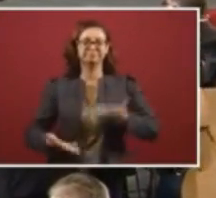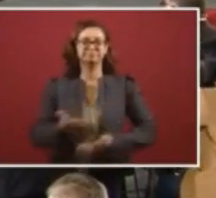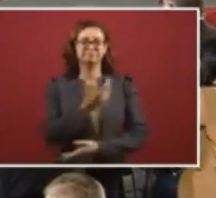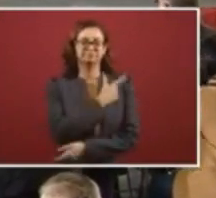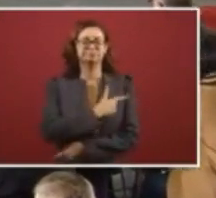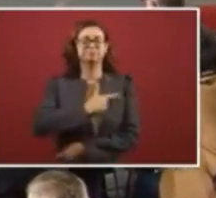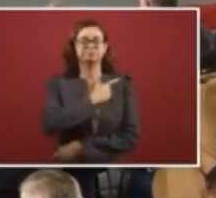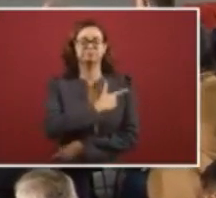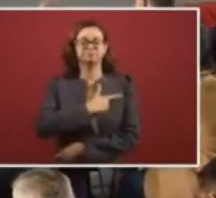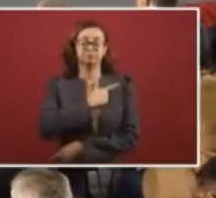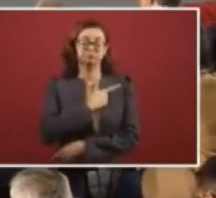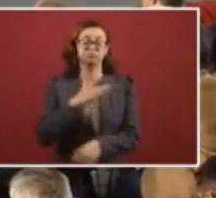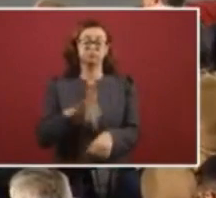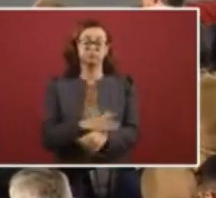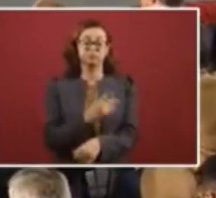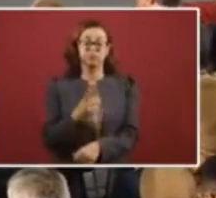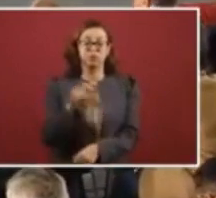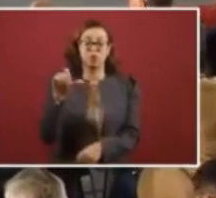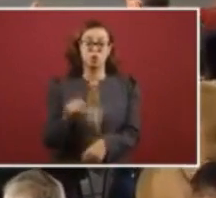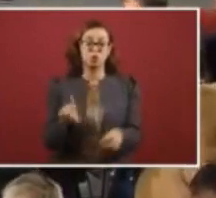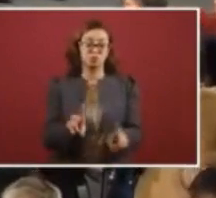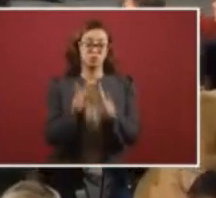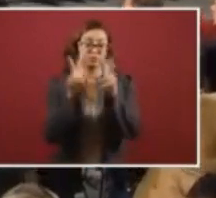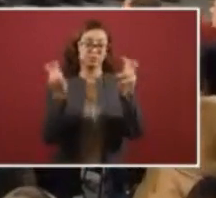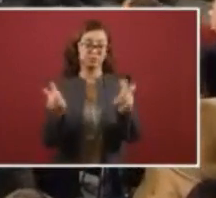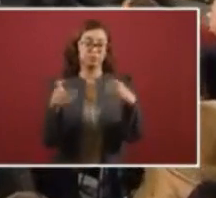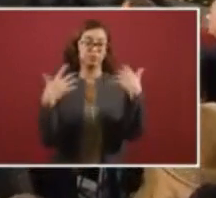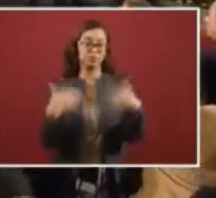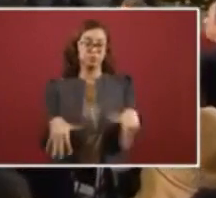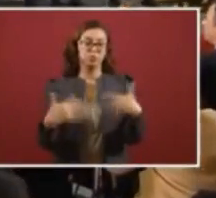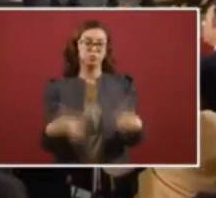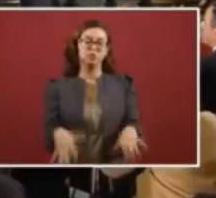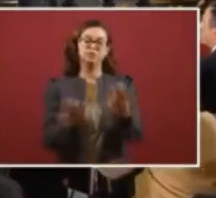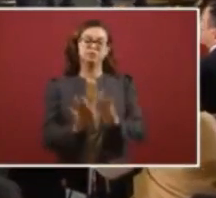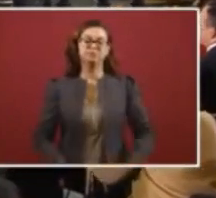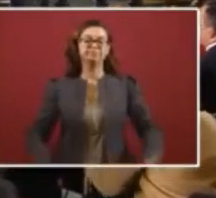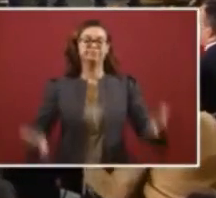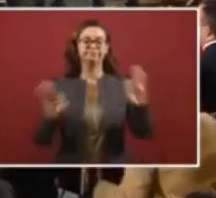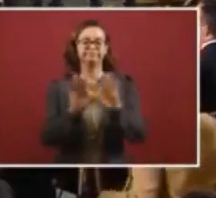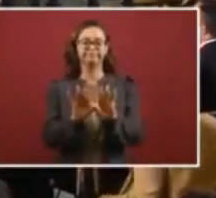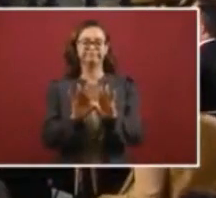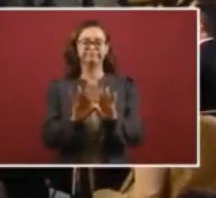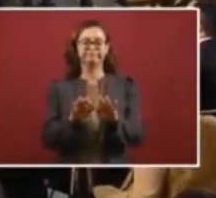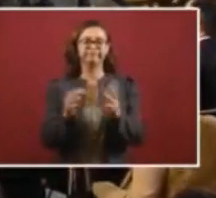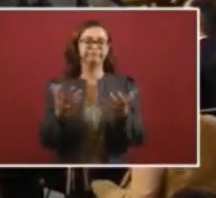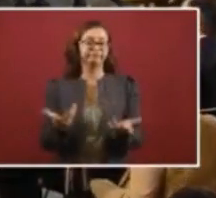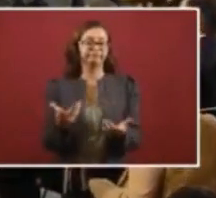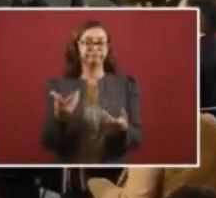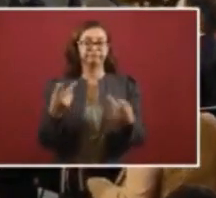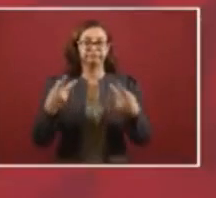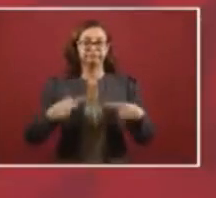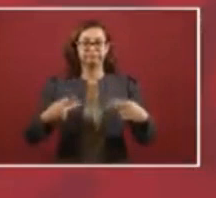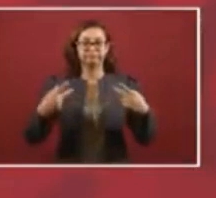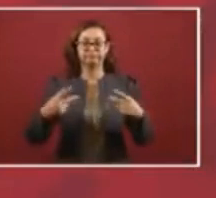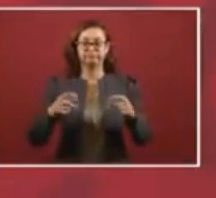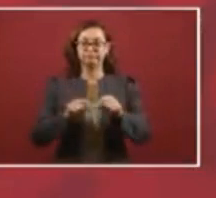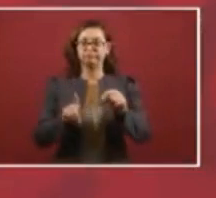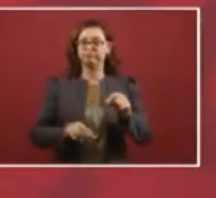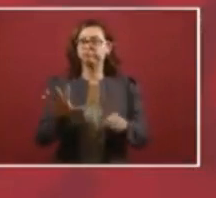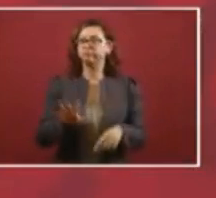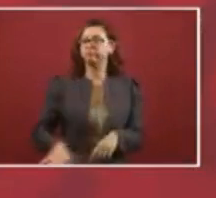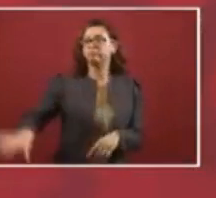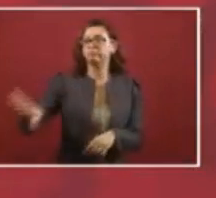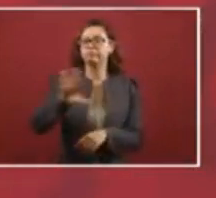in order to deal with a matter of great importance for the